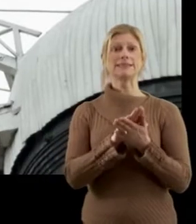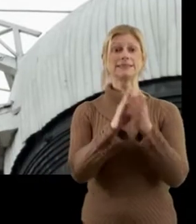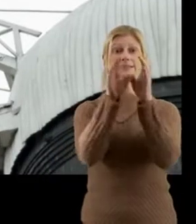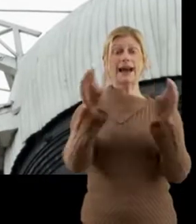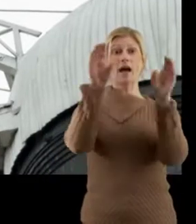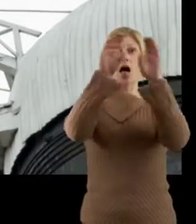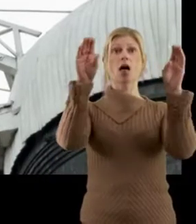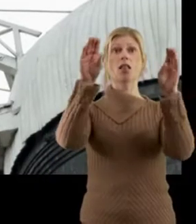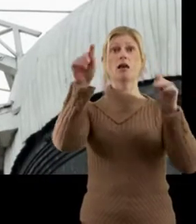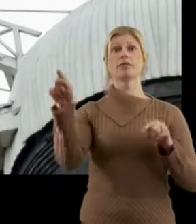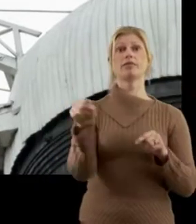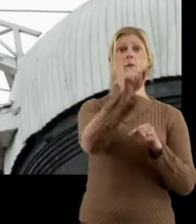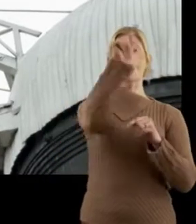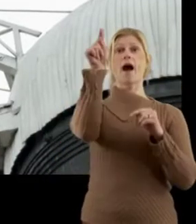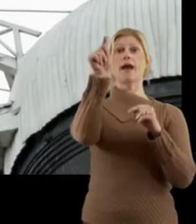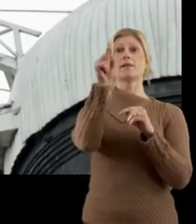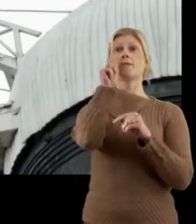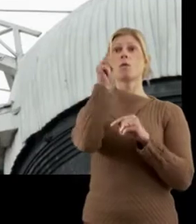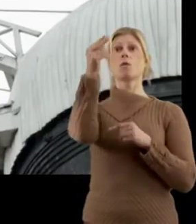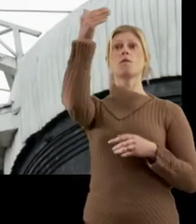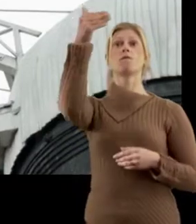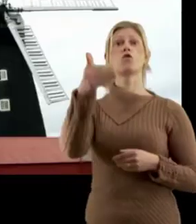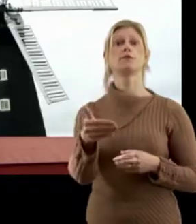rotate clockwise when viewed from the front.